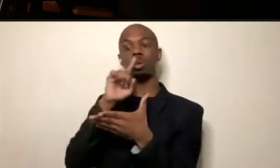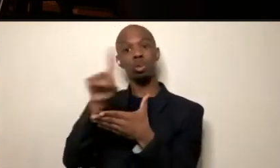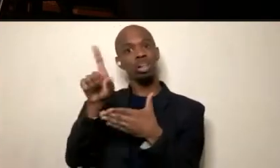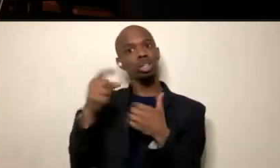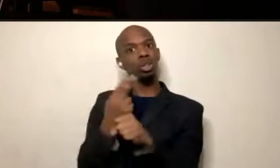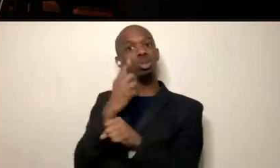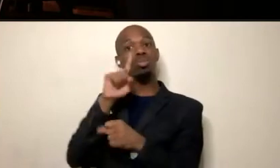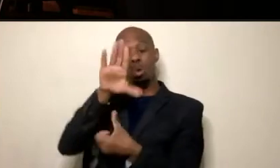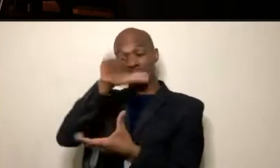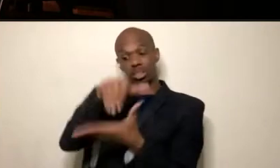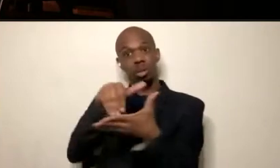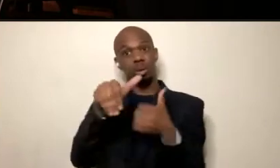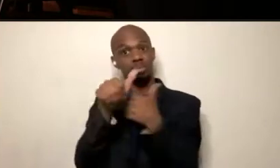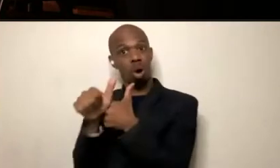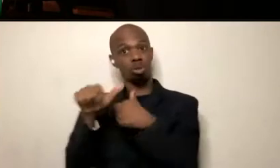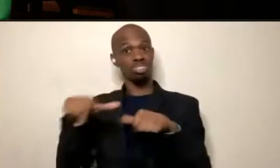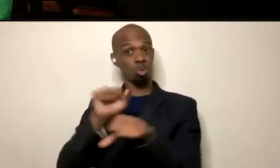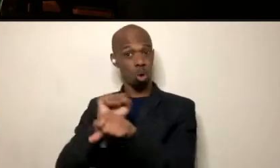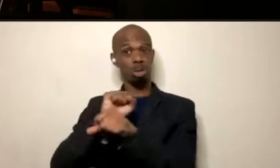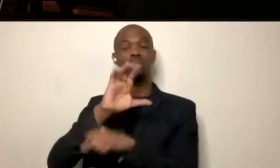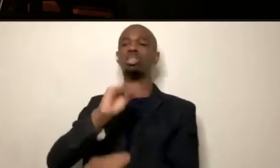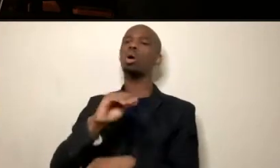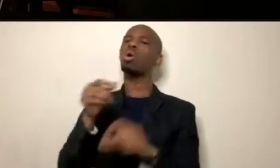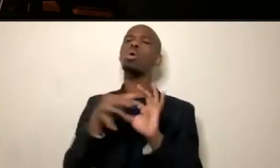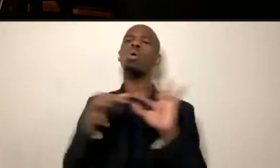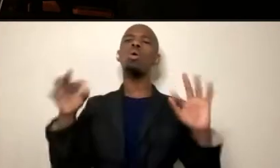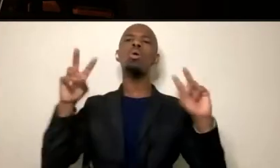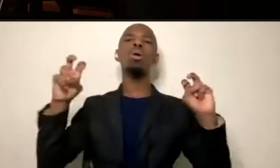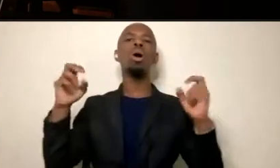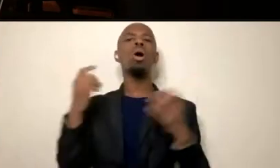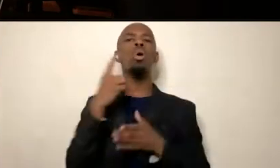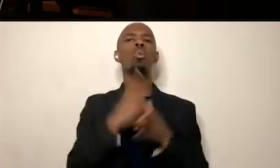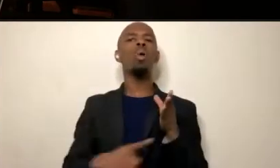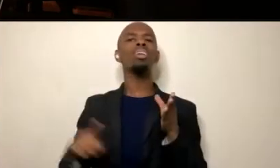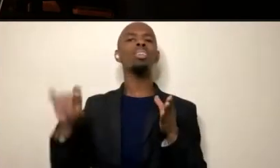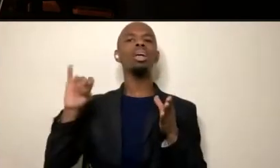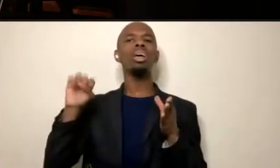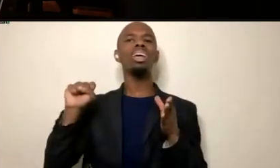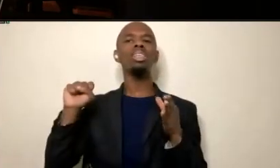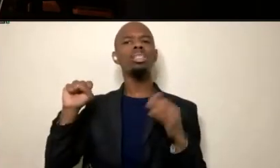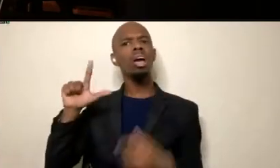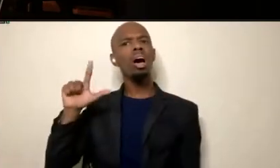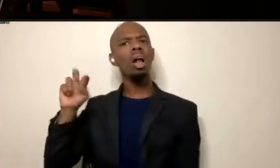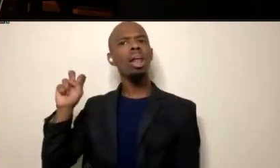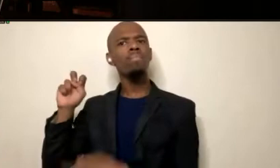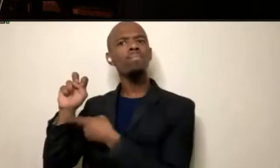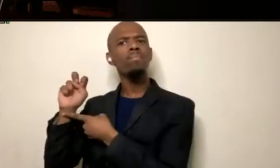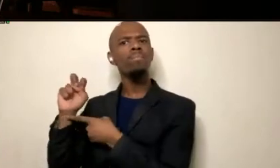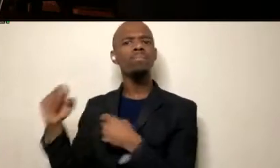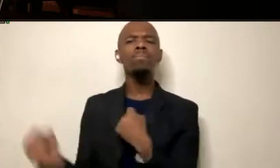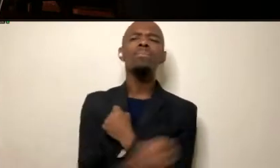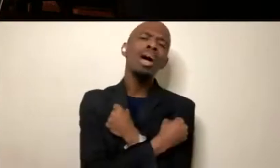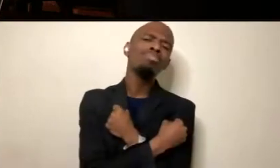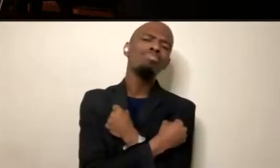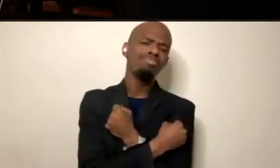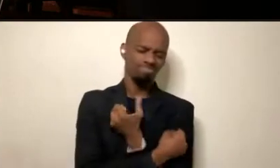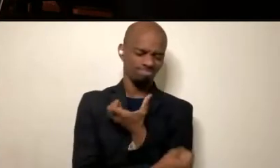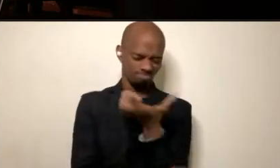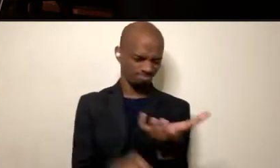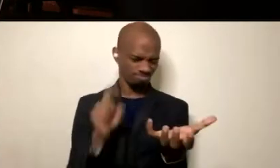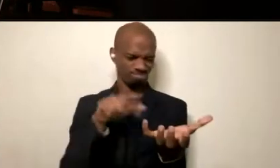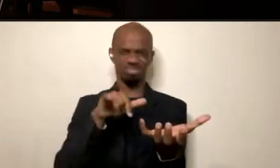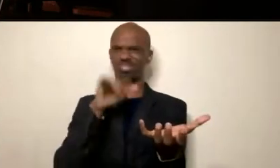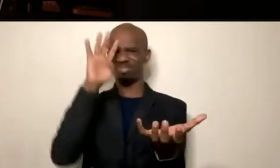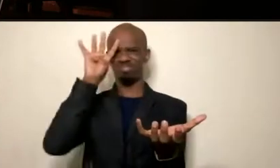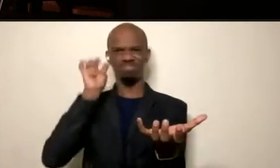again, is so rooted in storytelling, theater. You know, we're all such silly. I love the